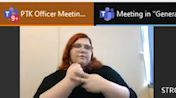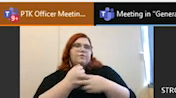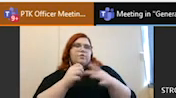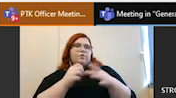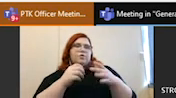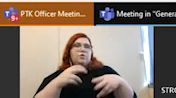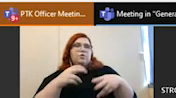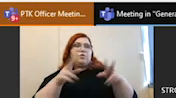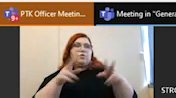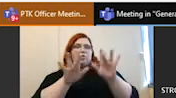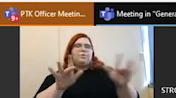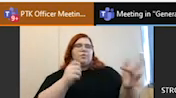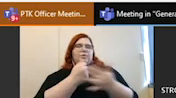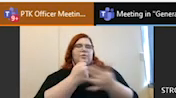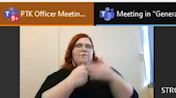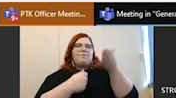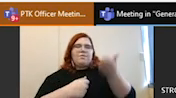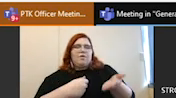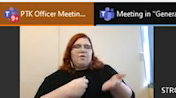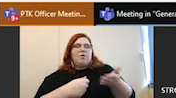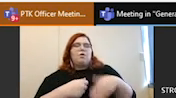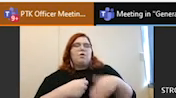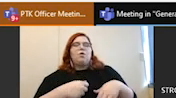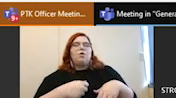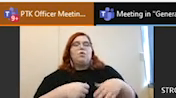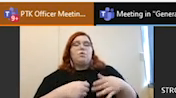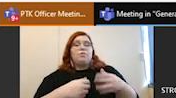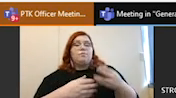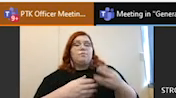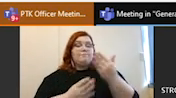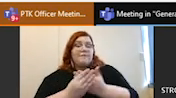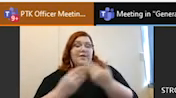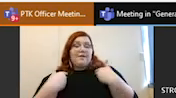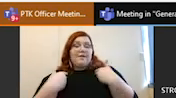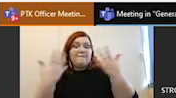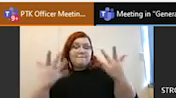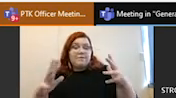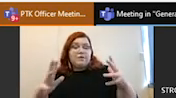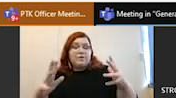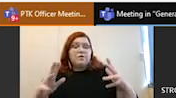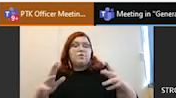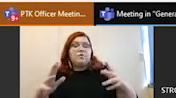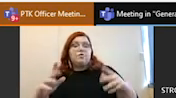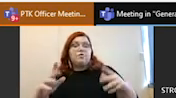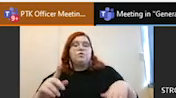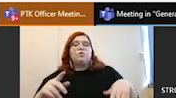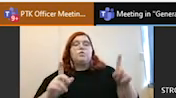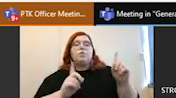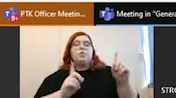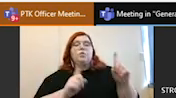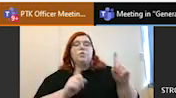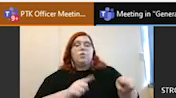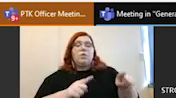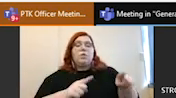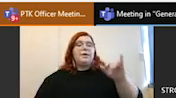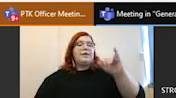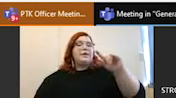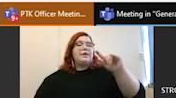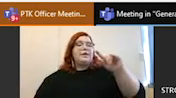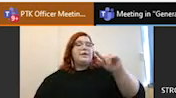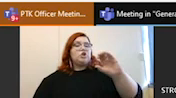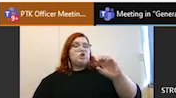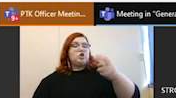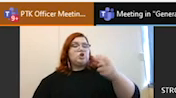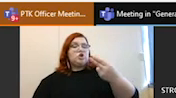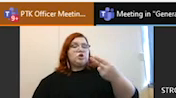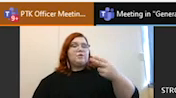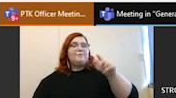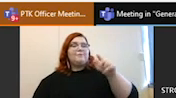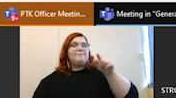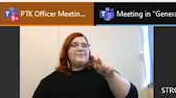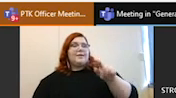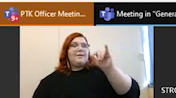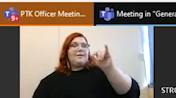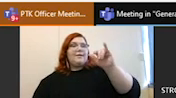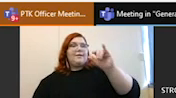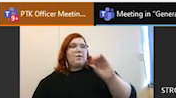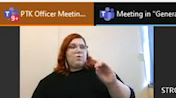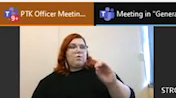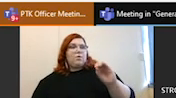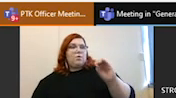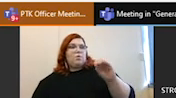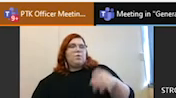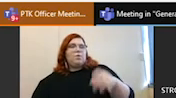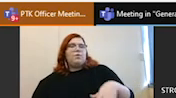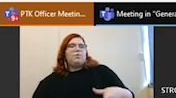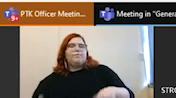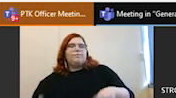your file, you are going to go to itch.io. Let me go ahead and link that website on